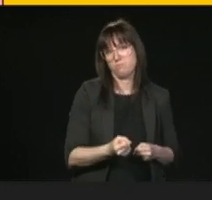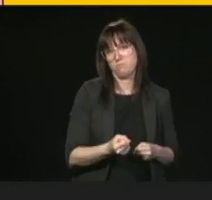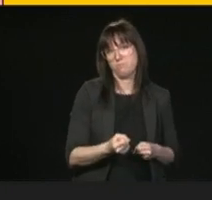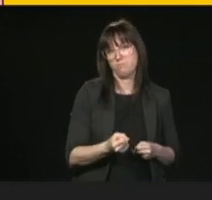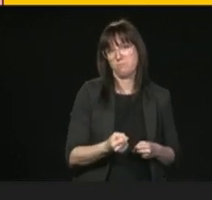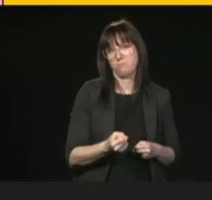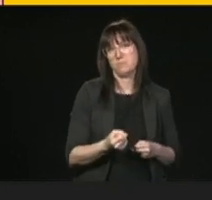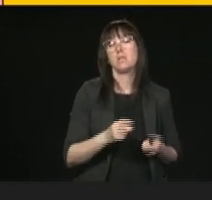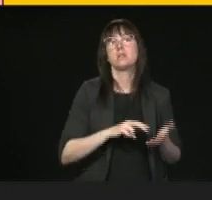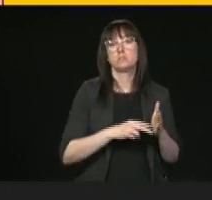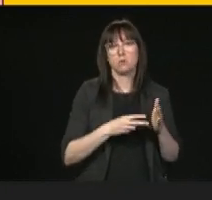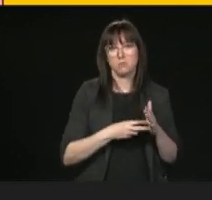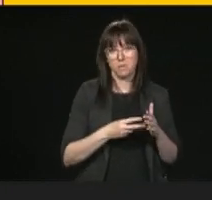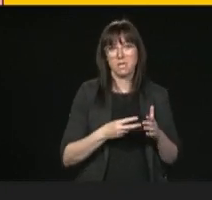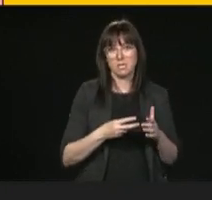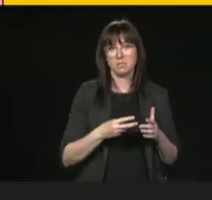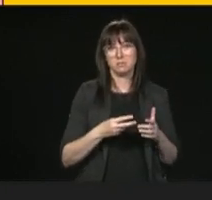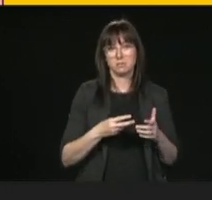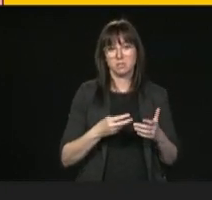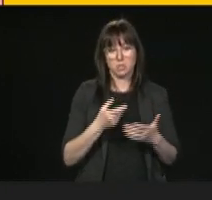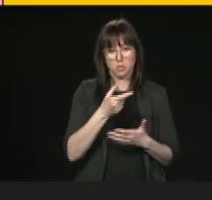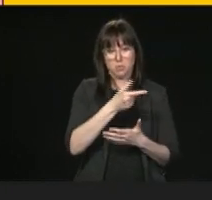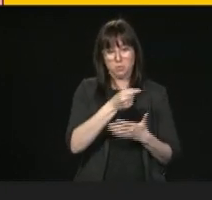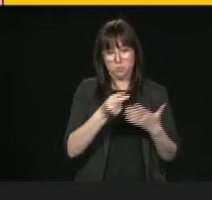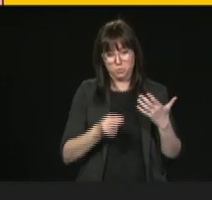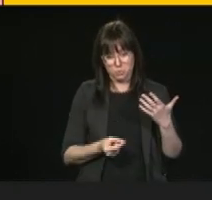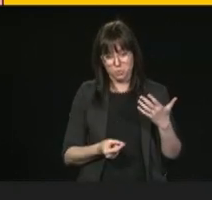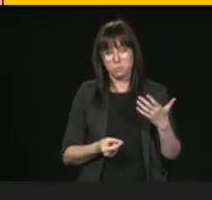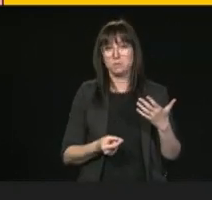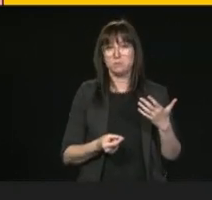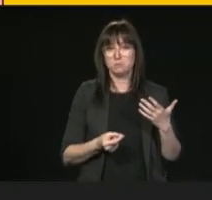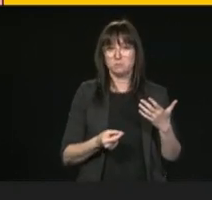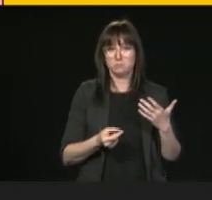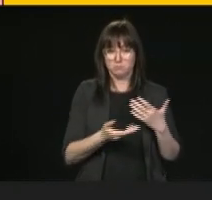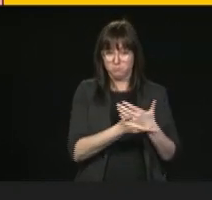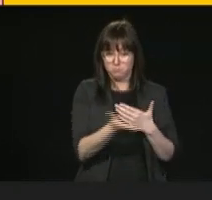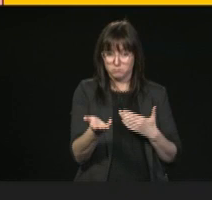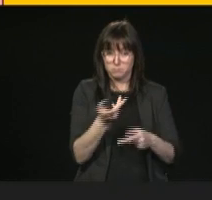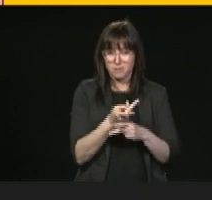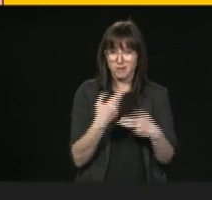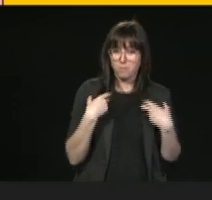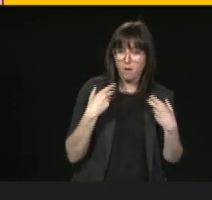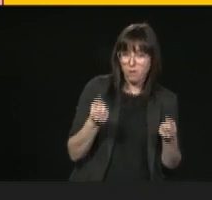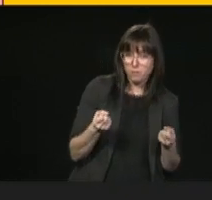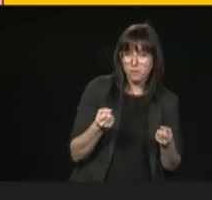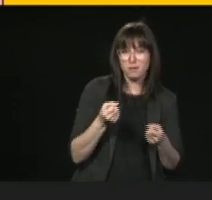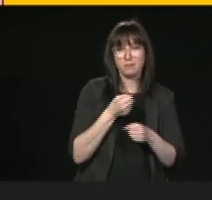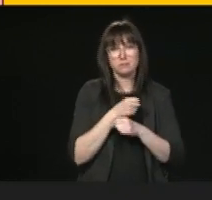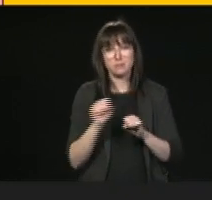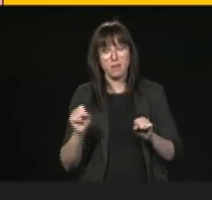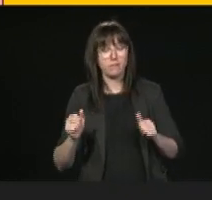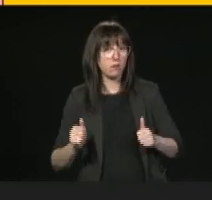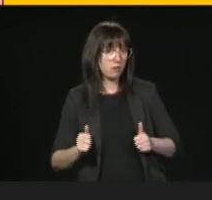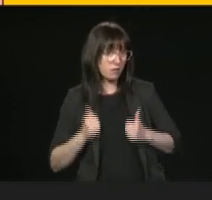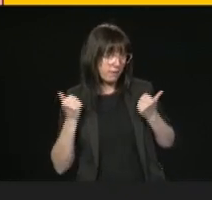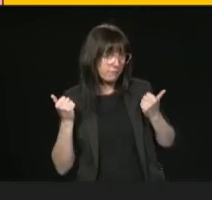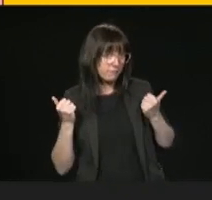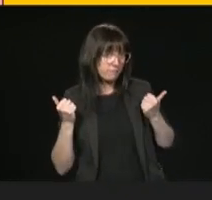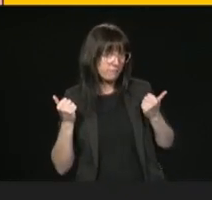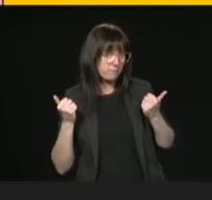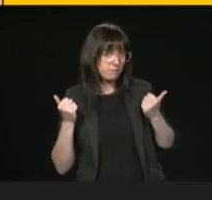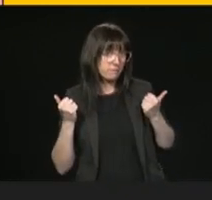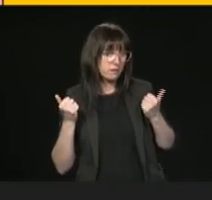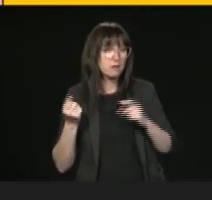to keep Canadians healthy, safe, and alive do not hurt our economy and don't